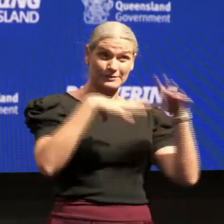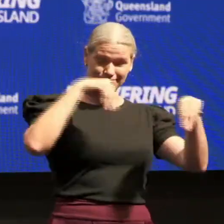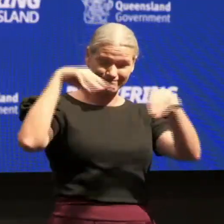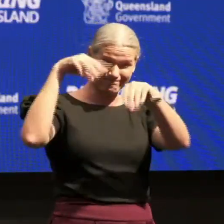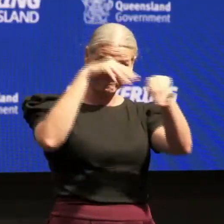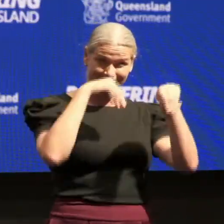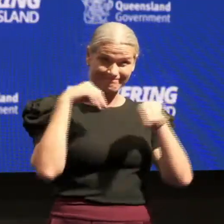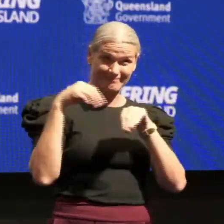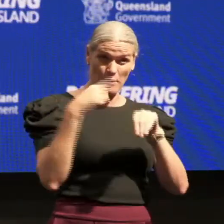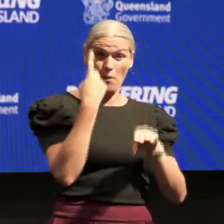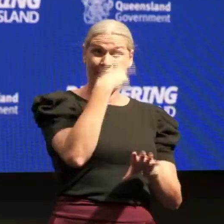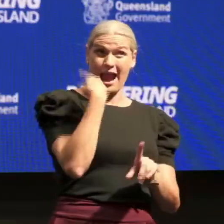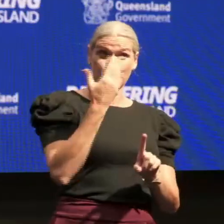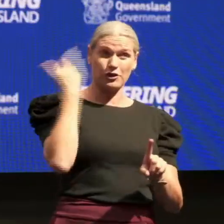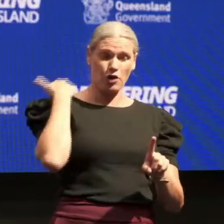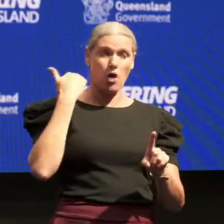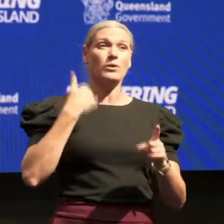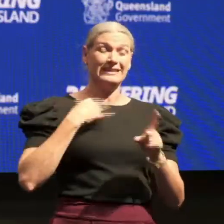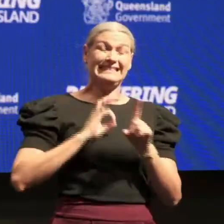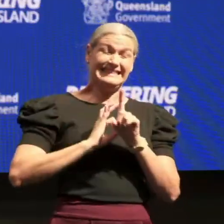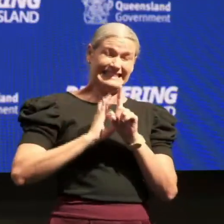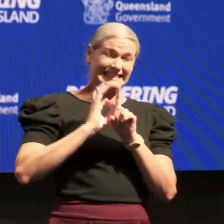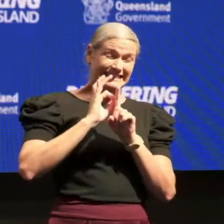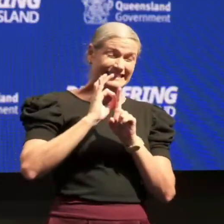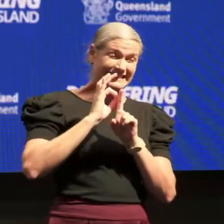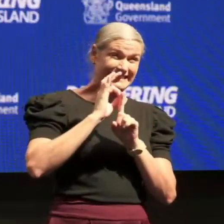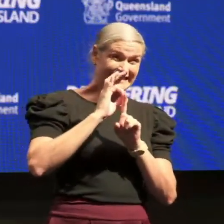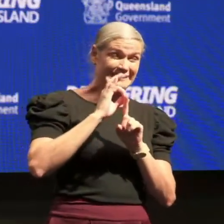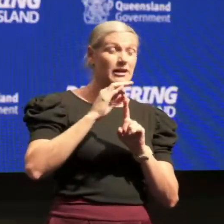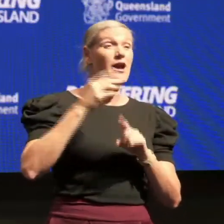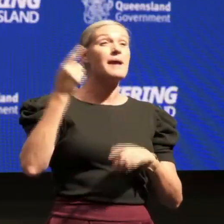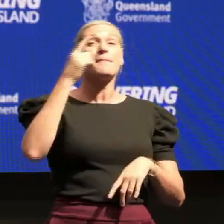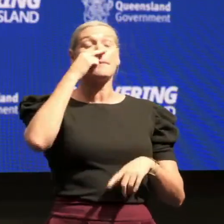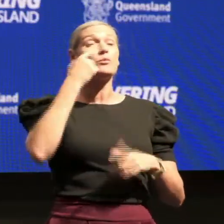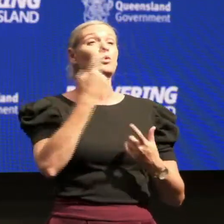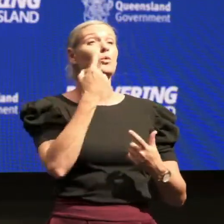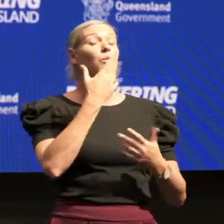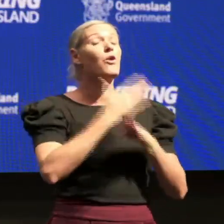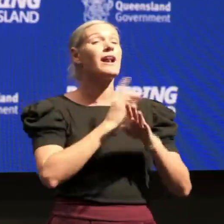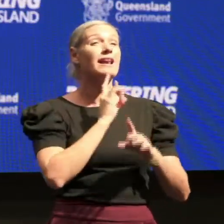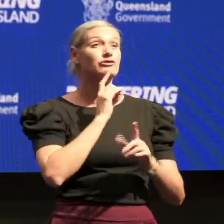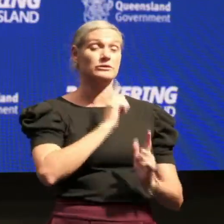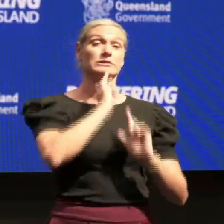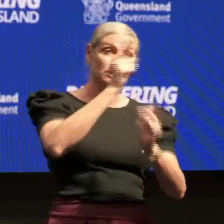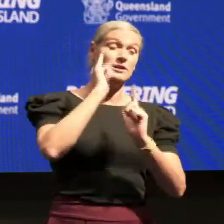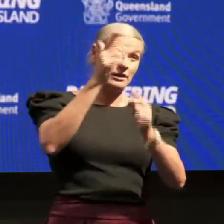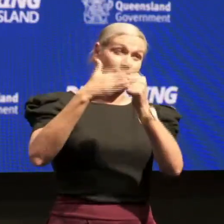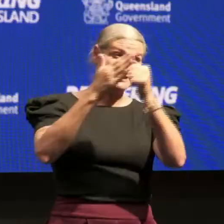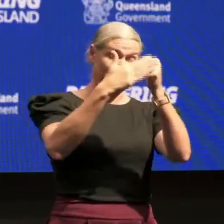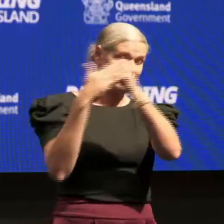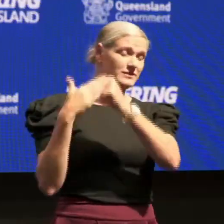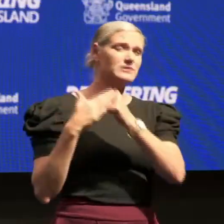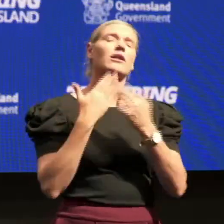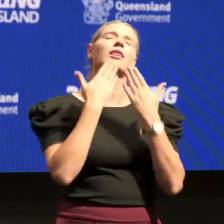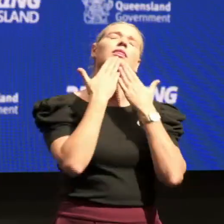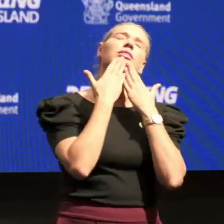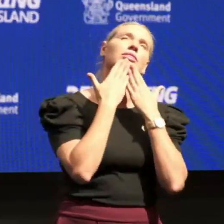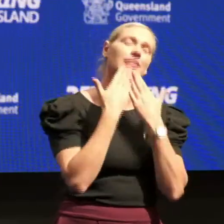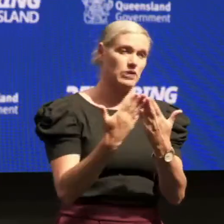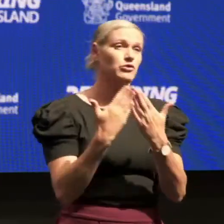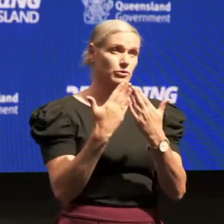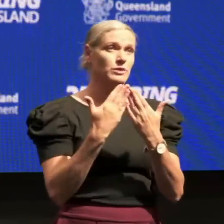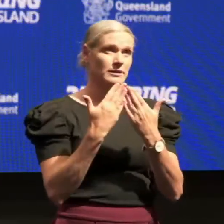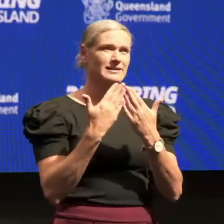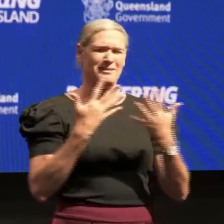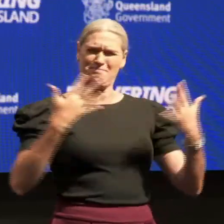hour ago, so it shows you that those workers are out there in the elements reconnecting already. I do want to thank them for that.